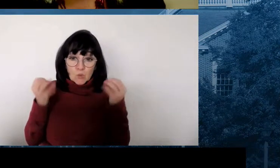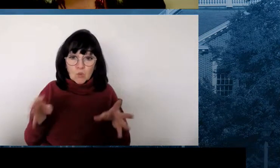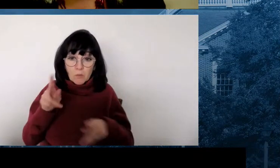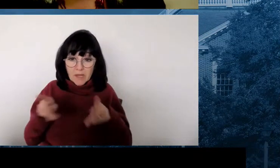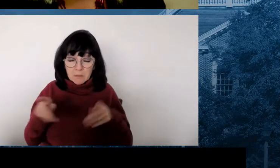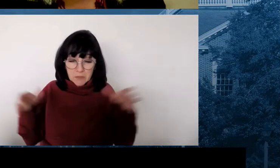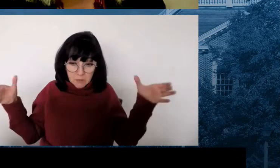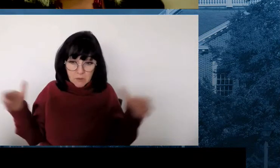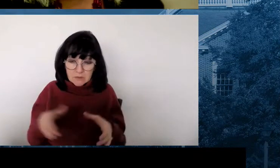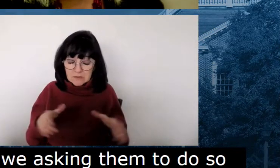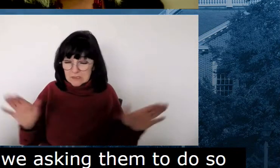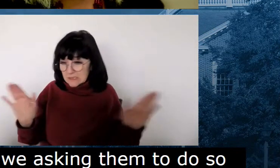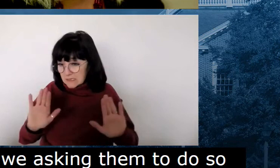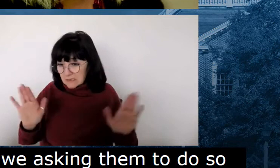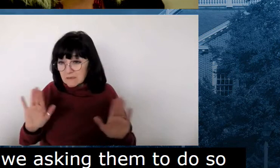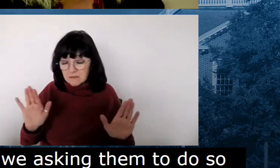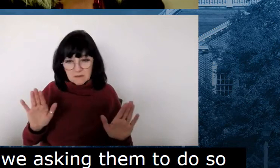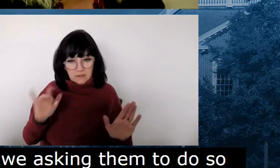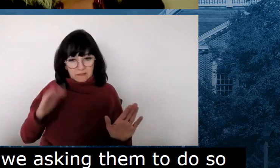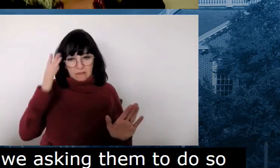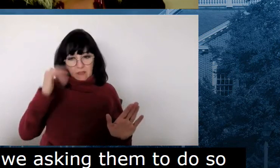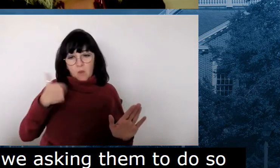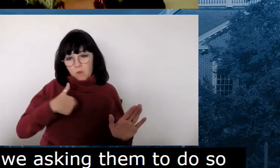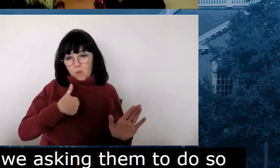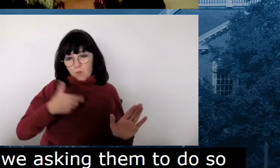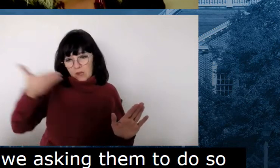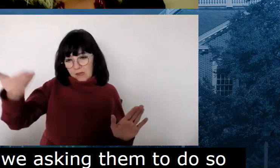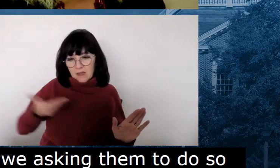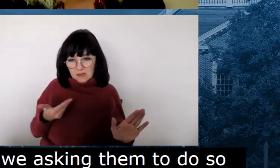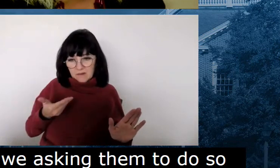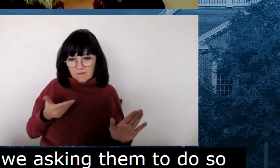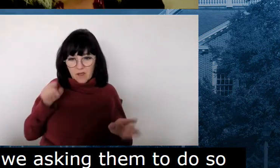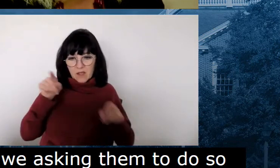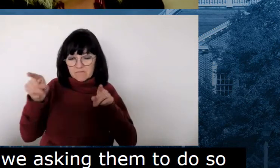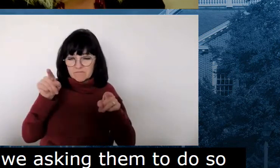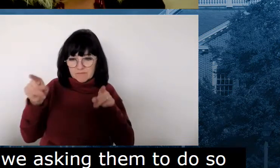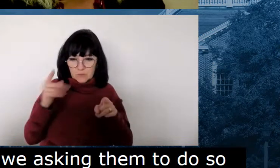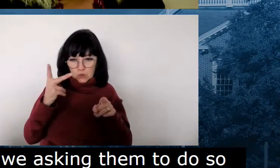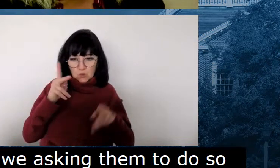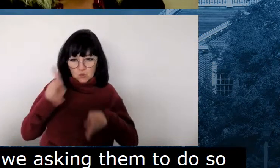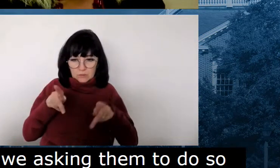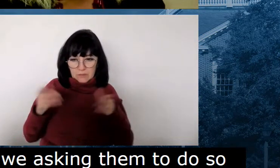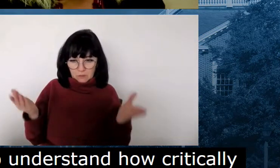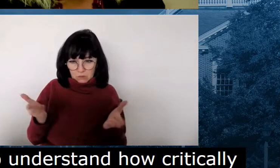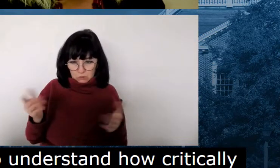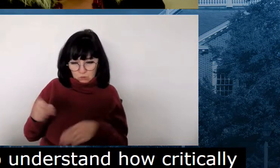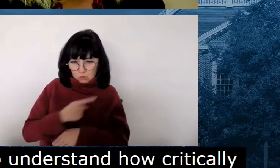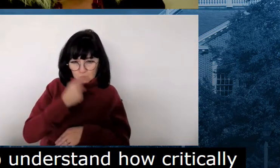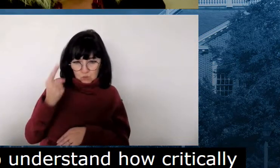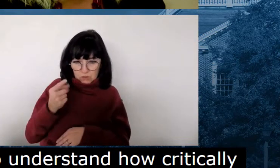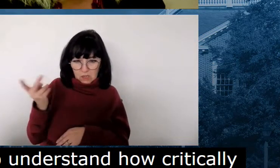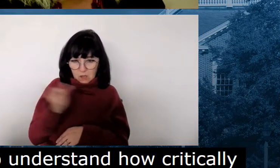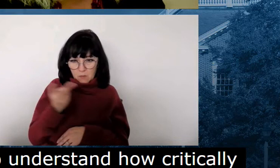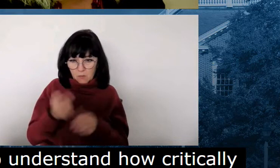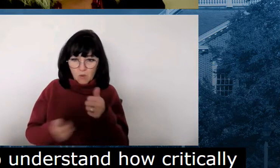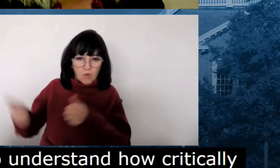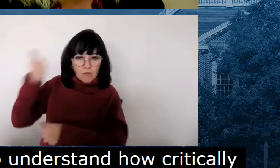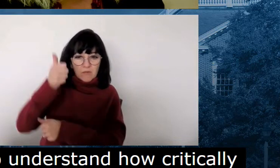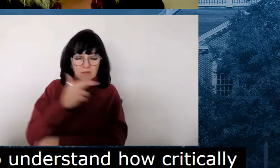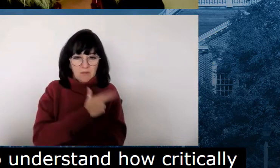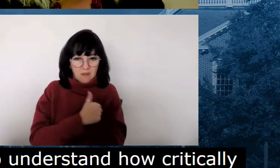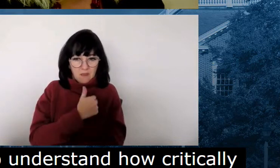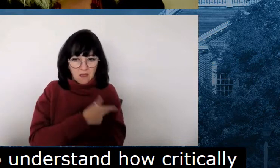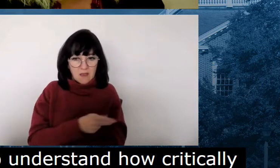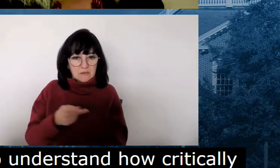how critically important it is for our frontline healthcare workers. We work hard to